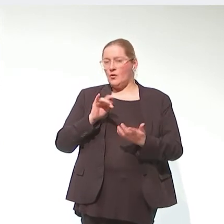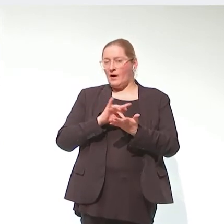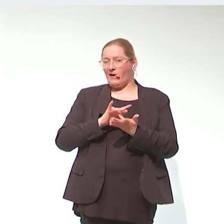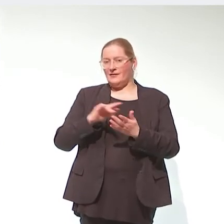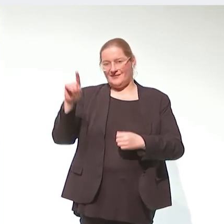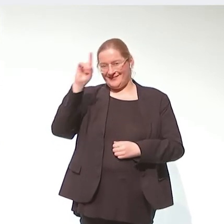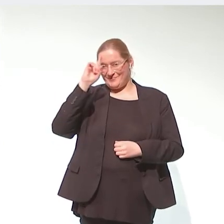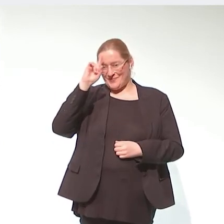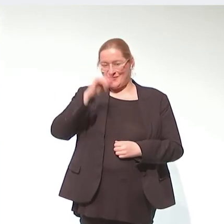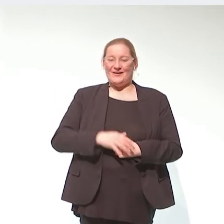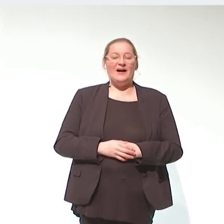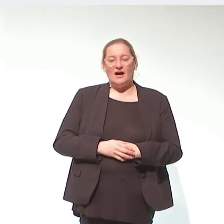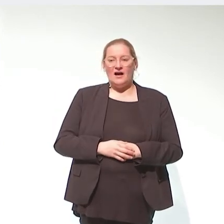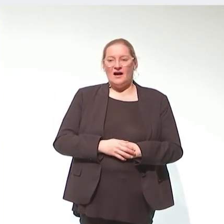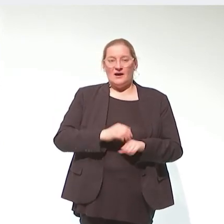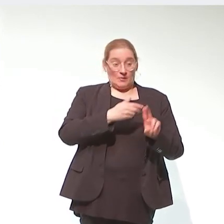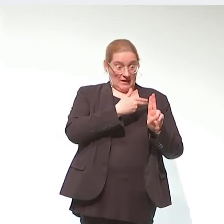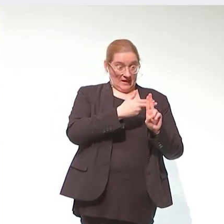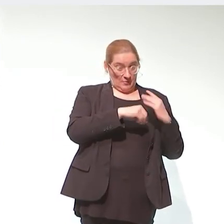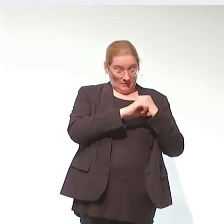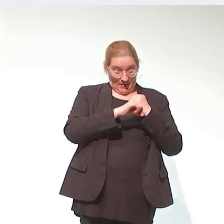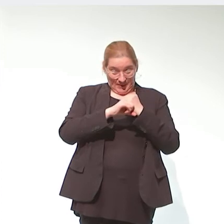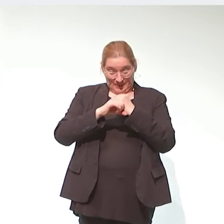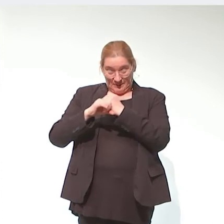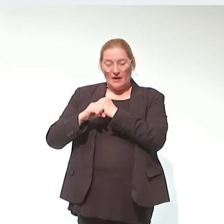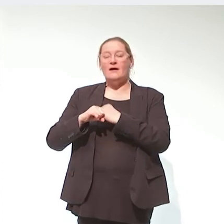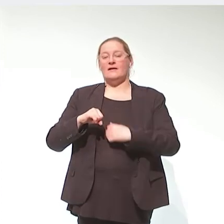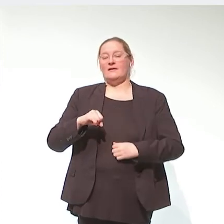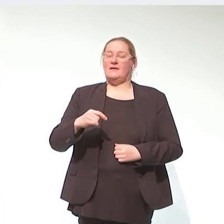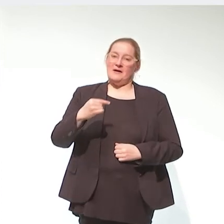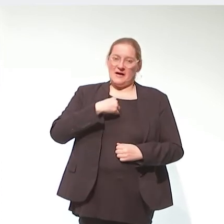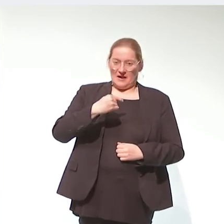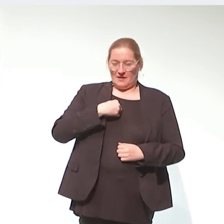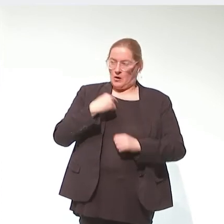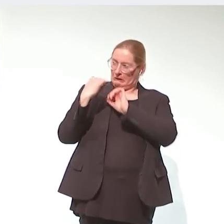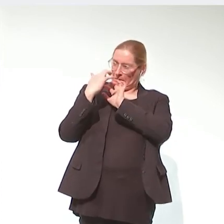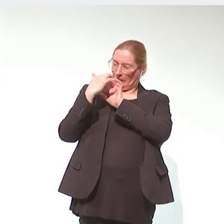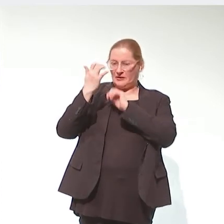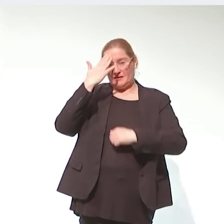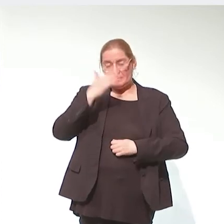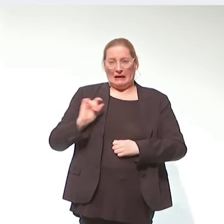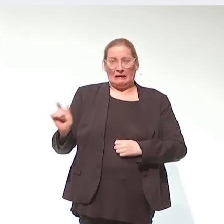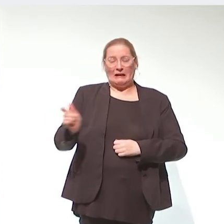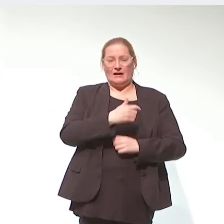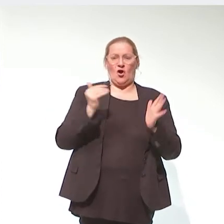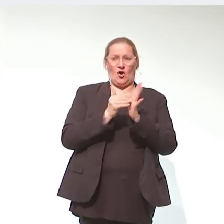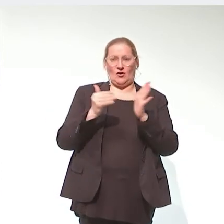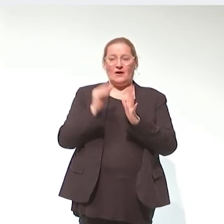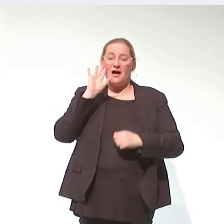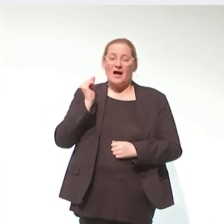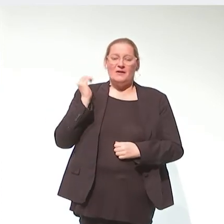I cheated a bit because the first answer, your first answer, was